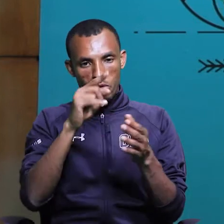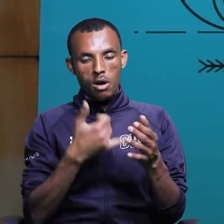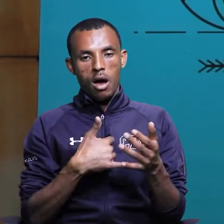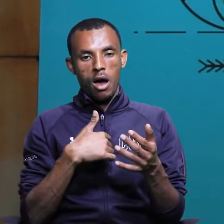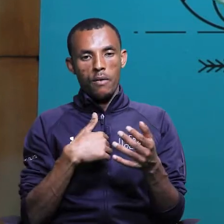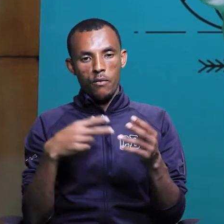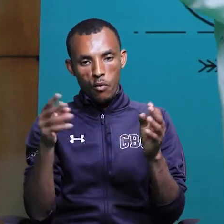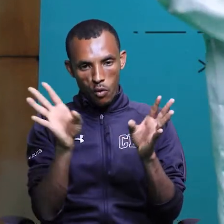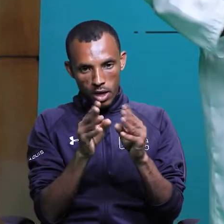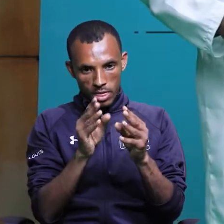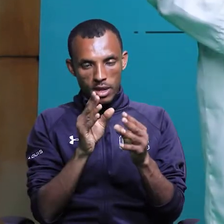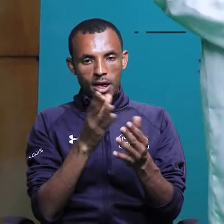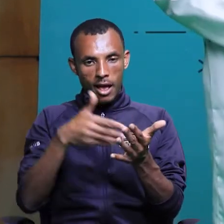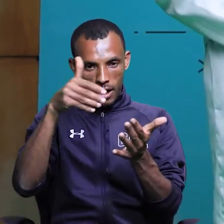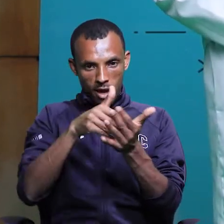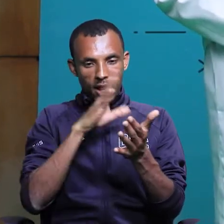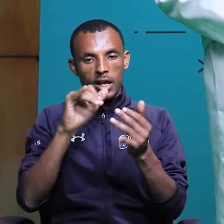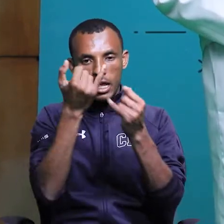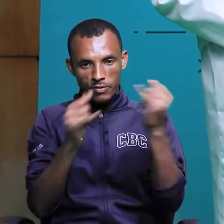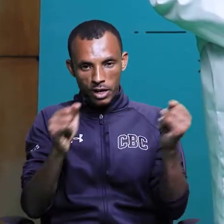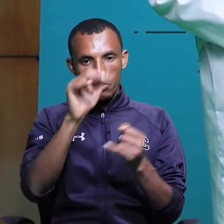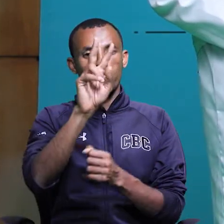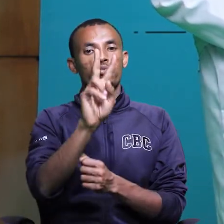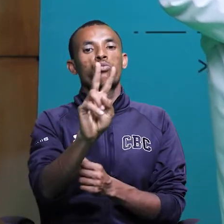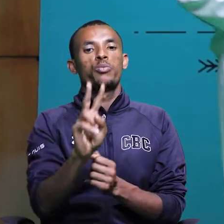collected, again, can be classified into two.